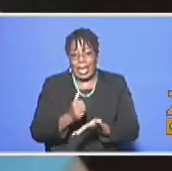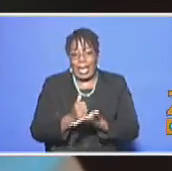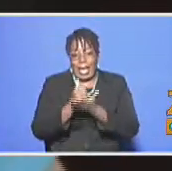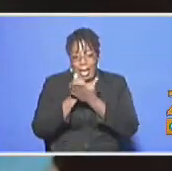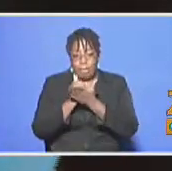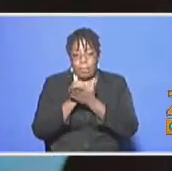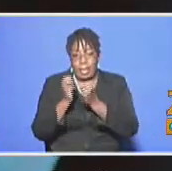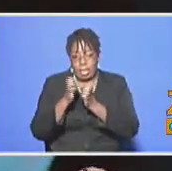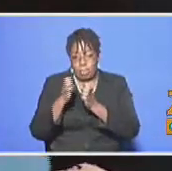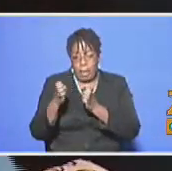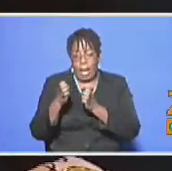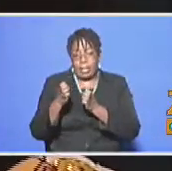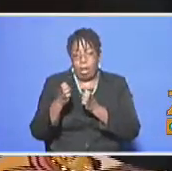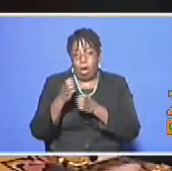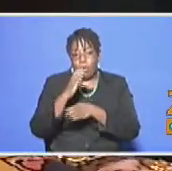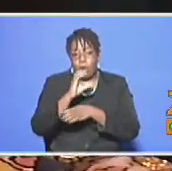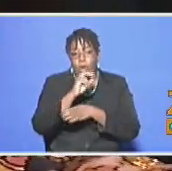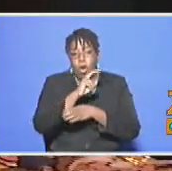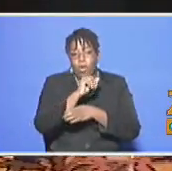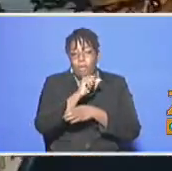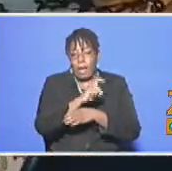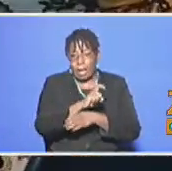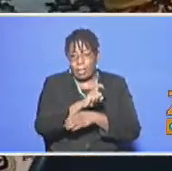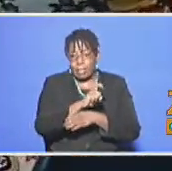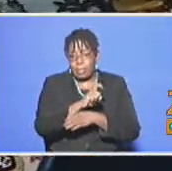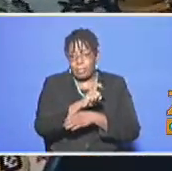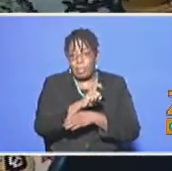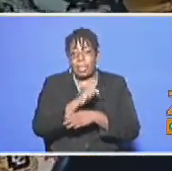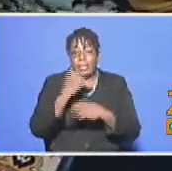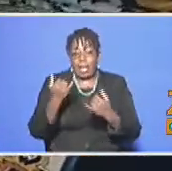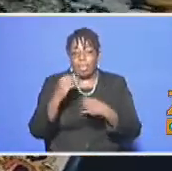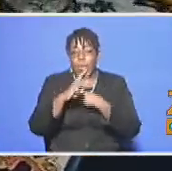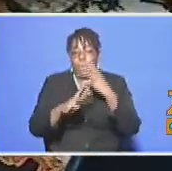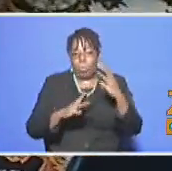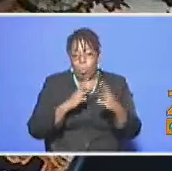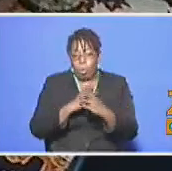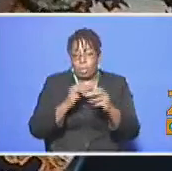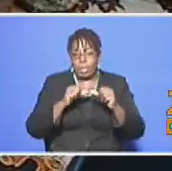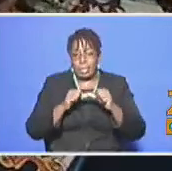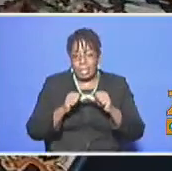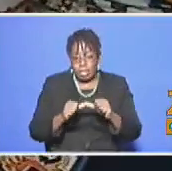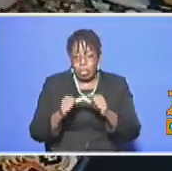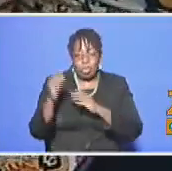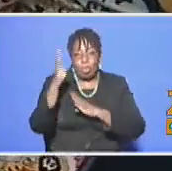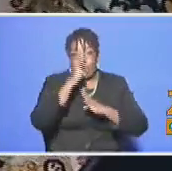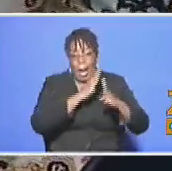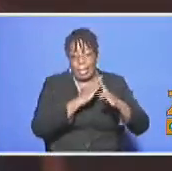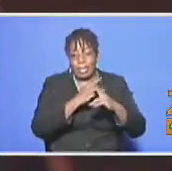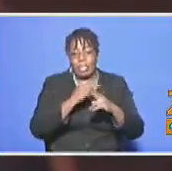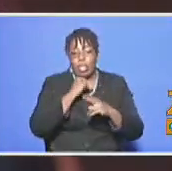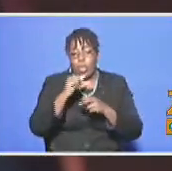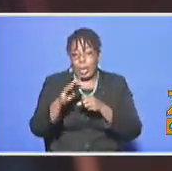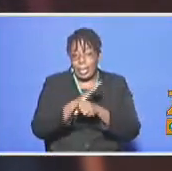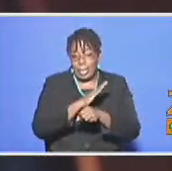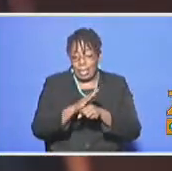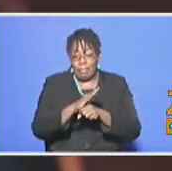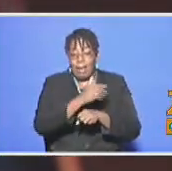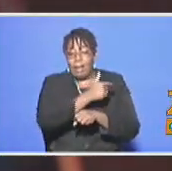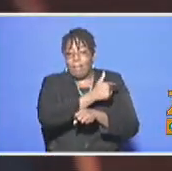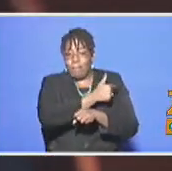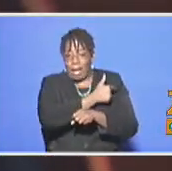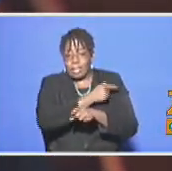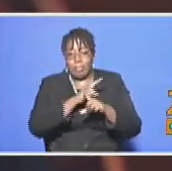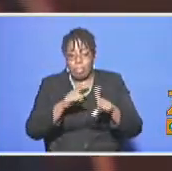expand the offerings of COVAX. But as the world continues to battle a vaccine shortage, she insists now is not the time to offer booster